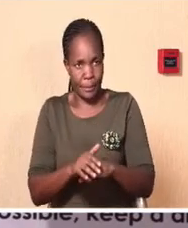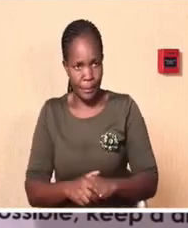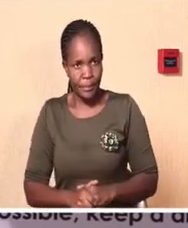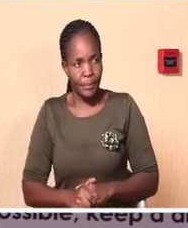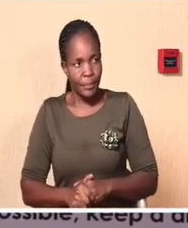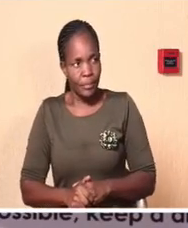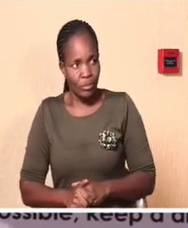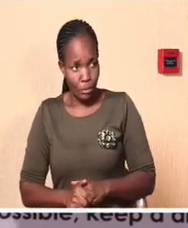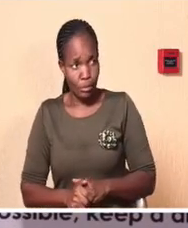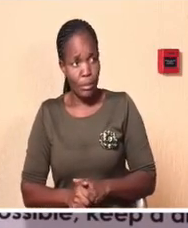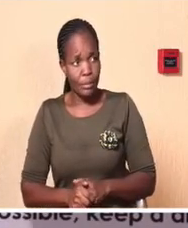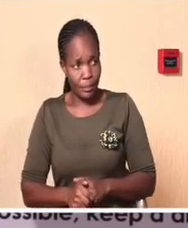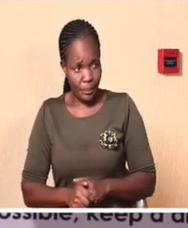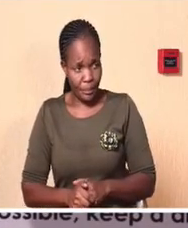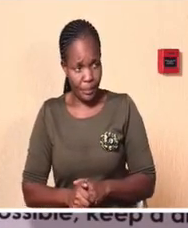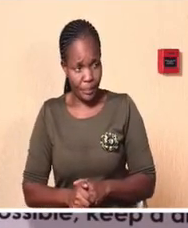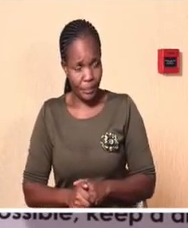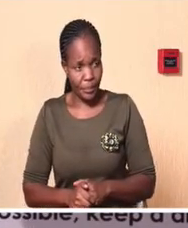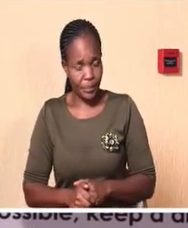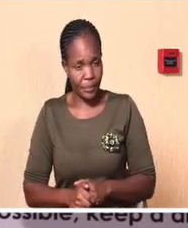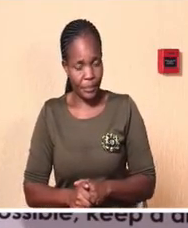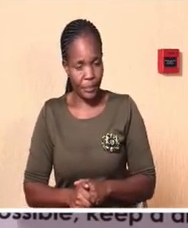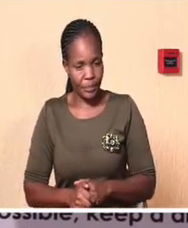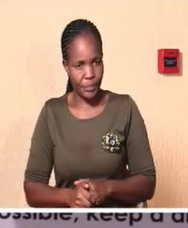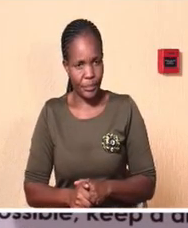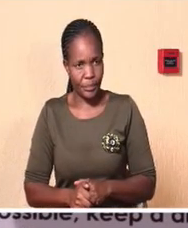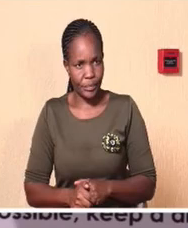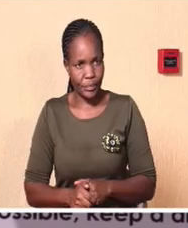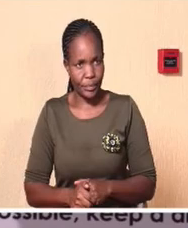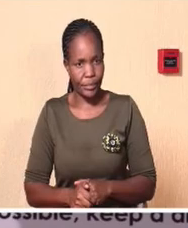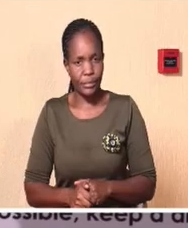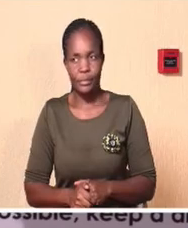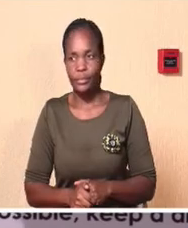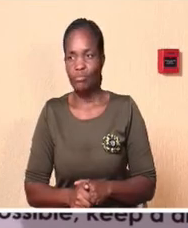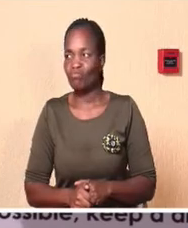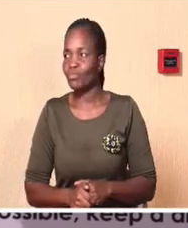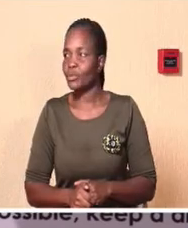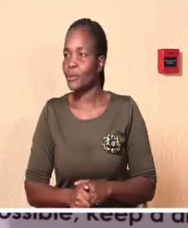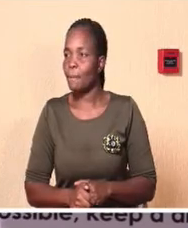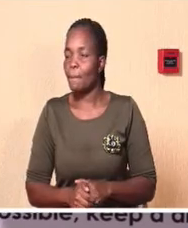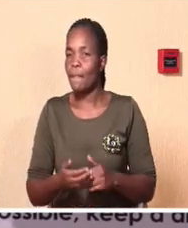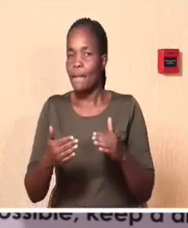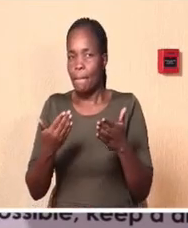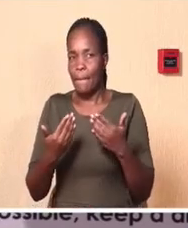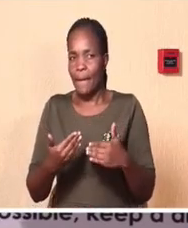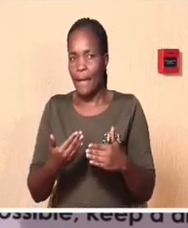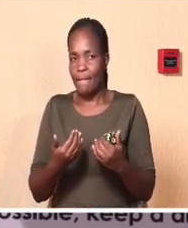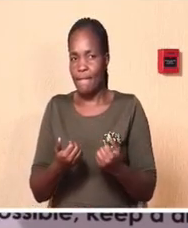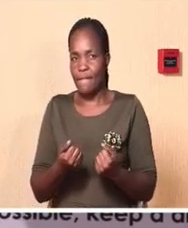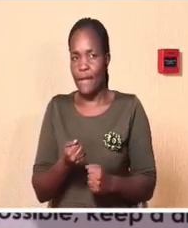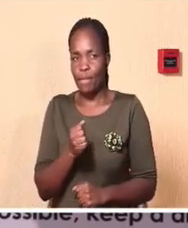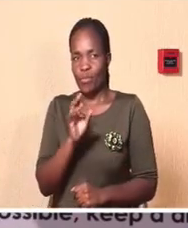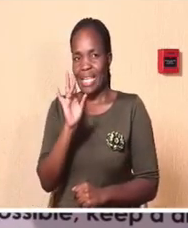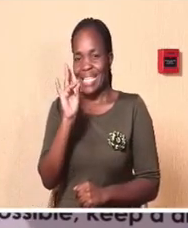virus all through the world, and we have about